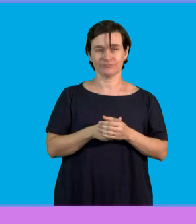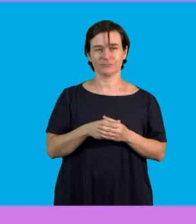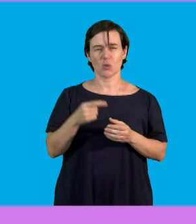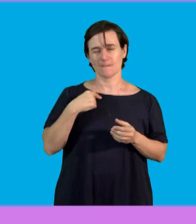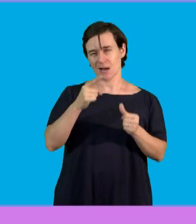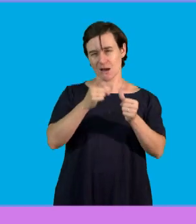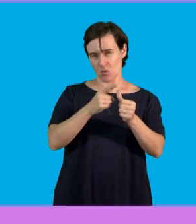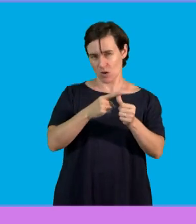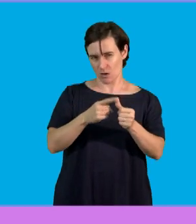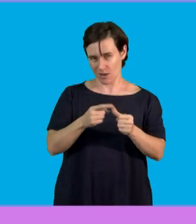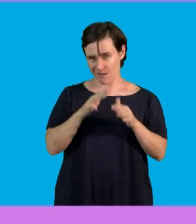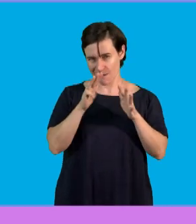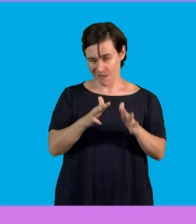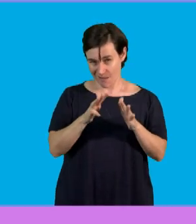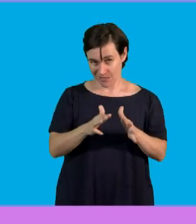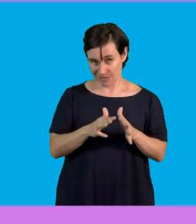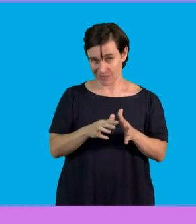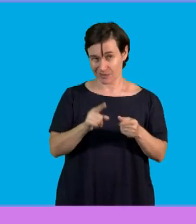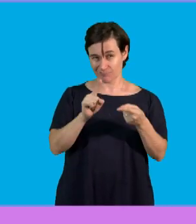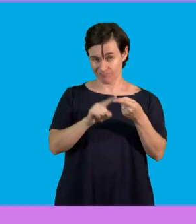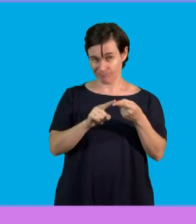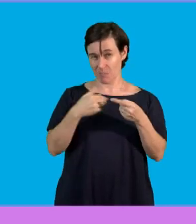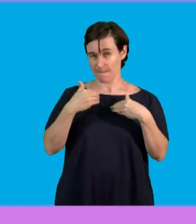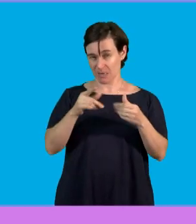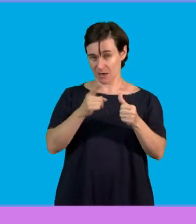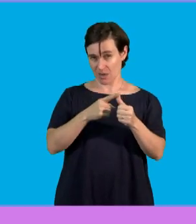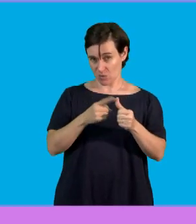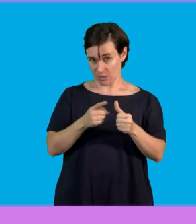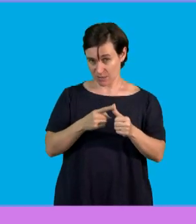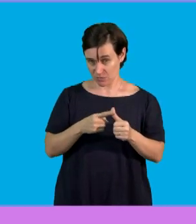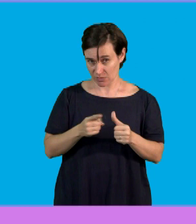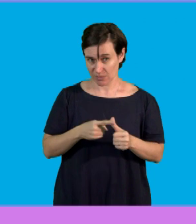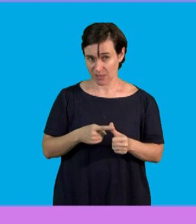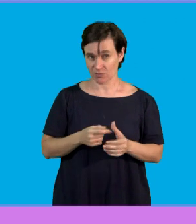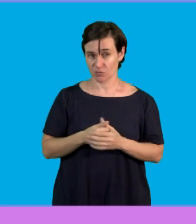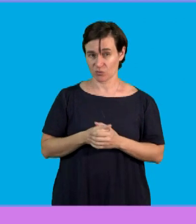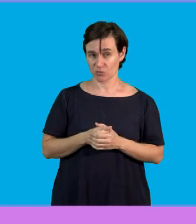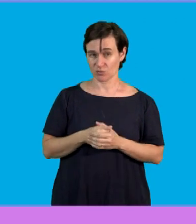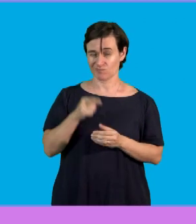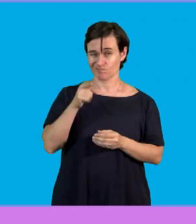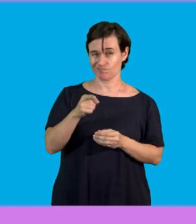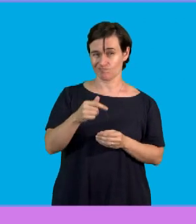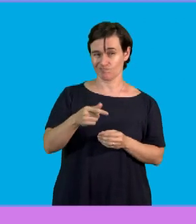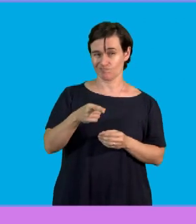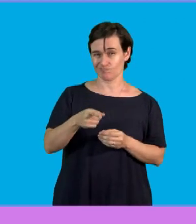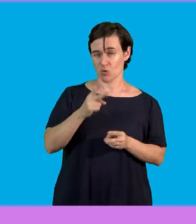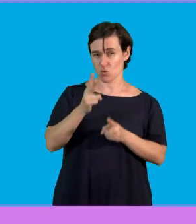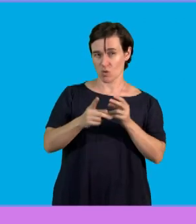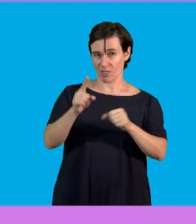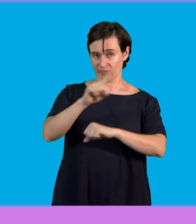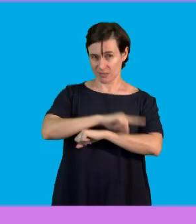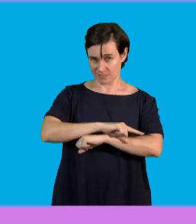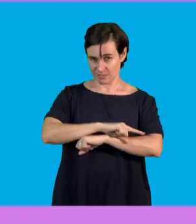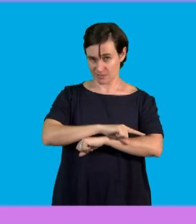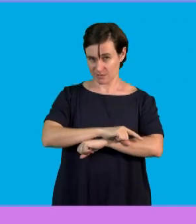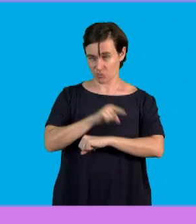counting from the 19th of April, you are going to have 12 days, plus you're